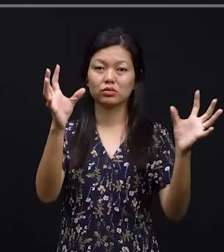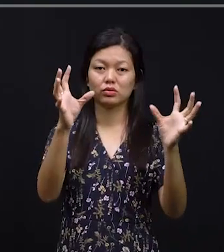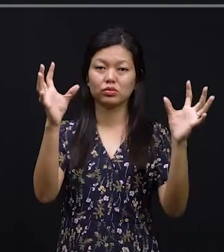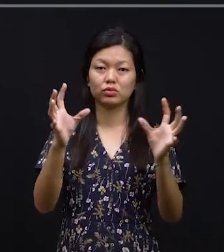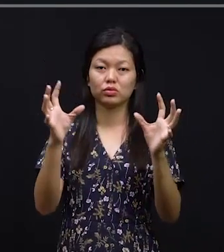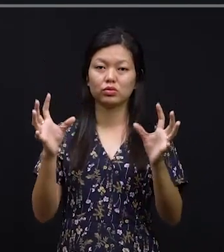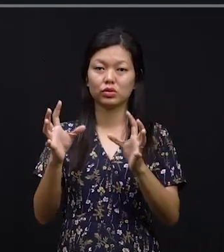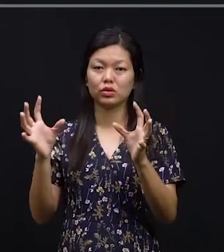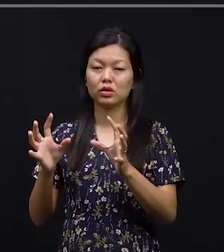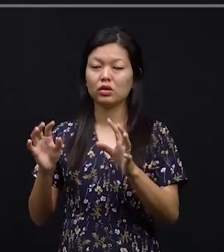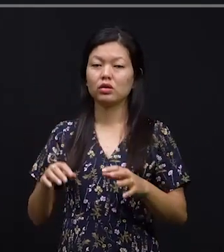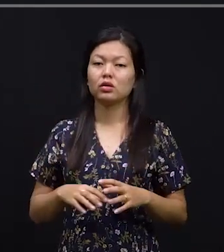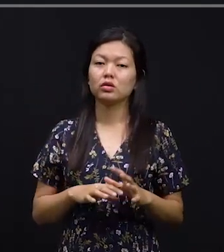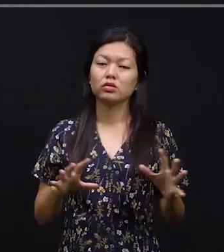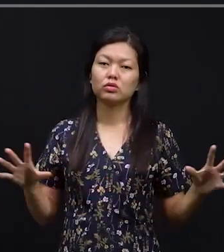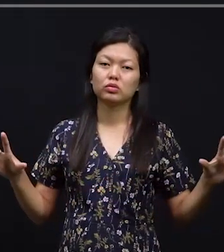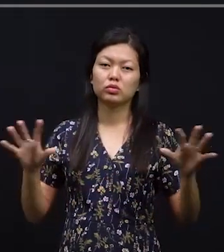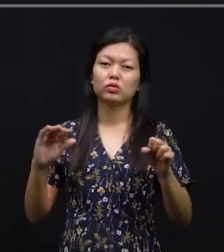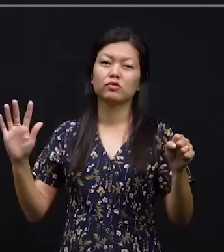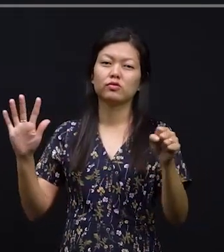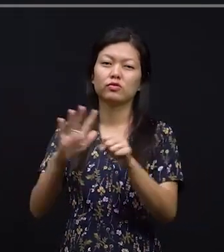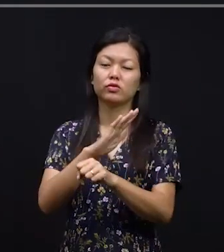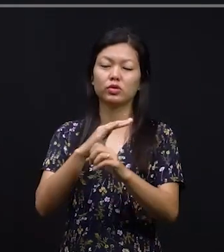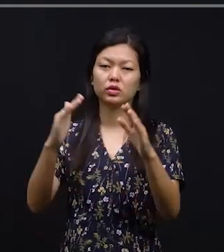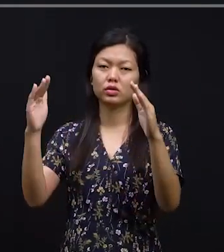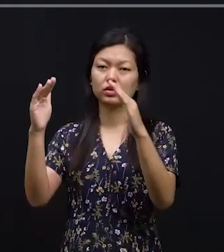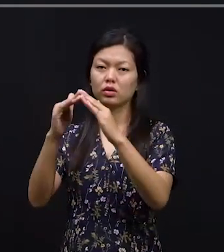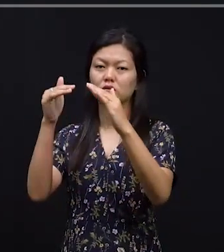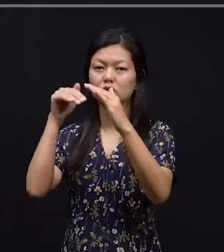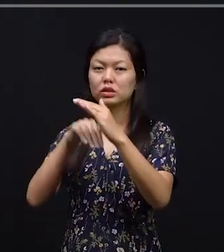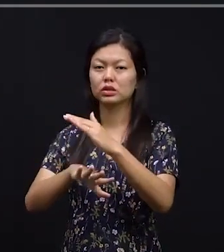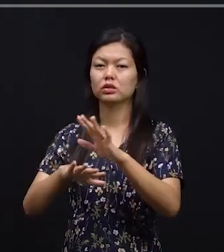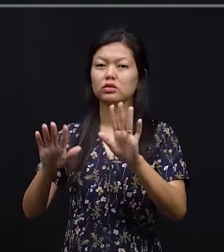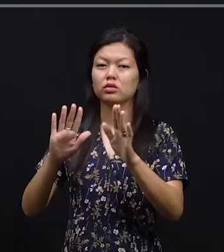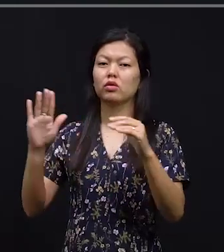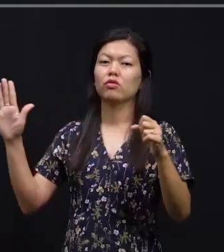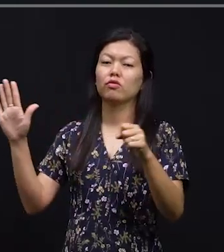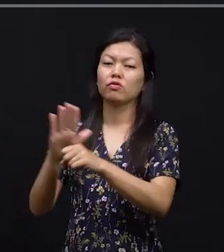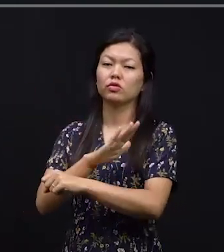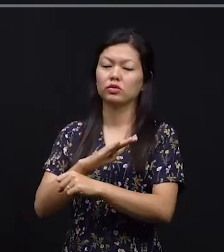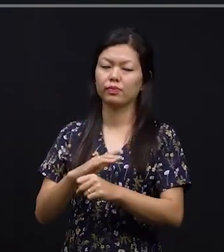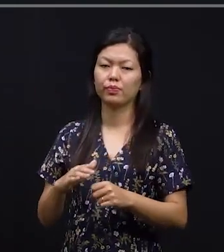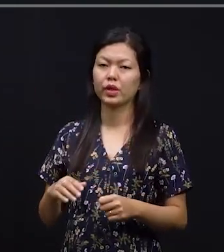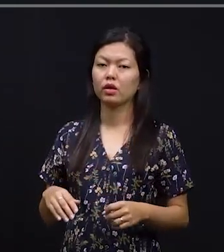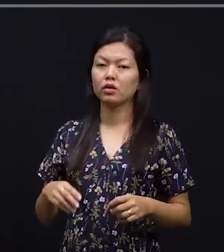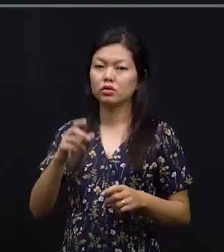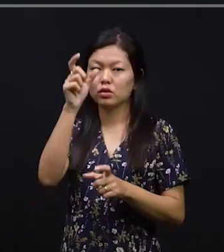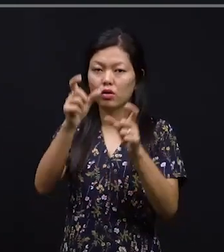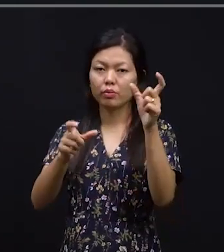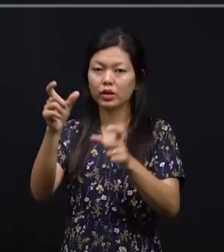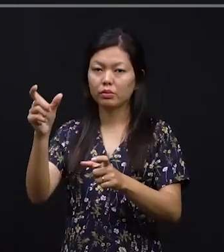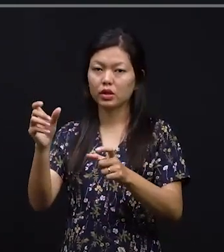were entering, the smoke were entering the house, even through the keyhole. So you can imagine, and the house